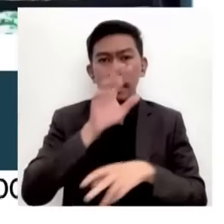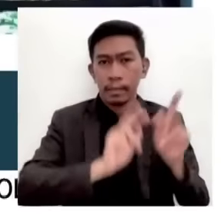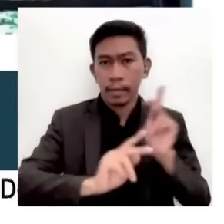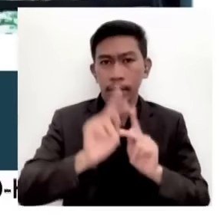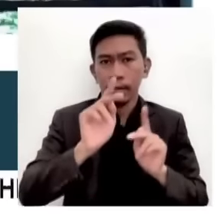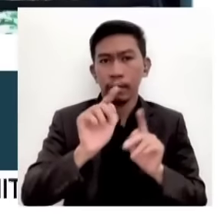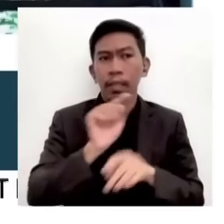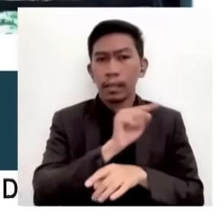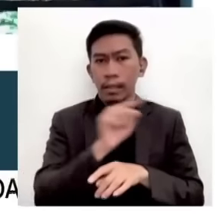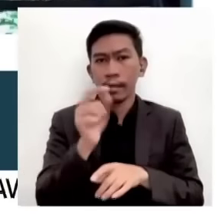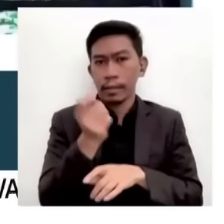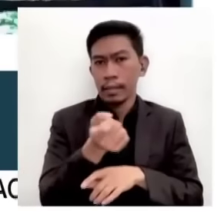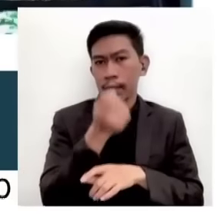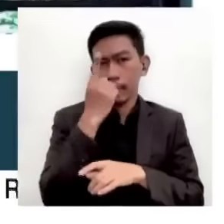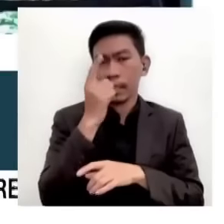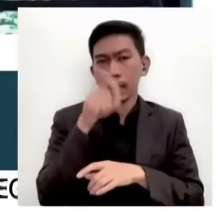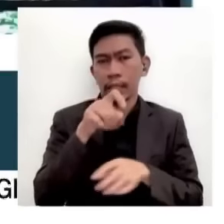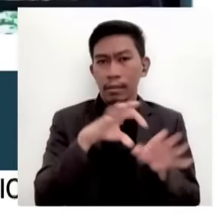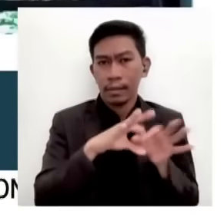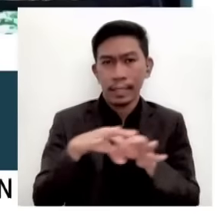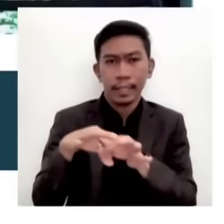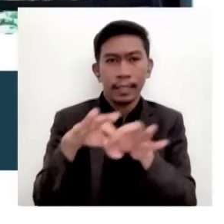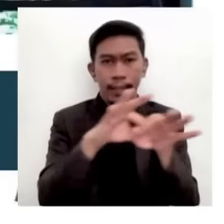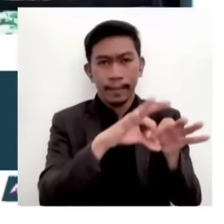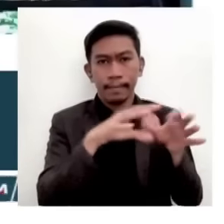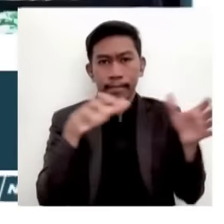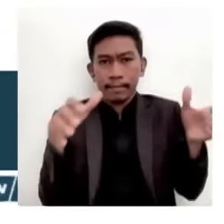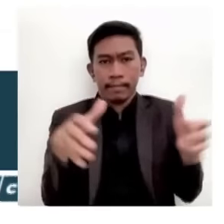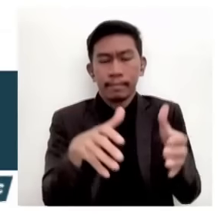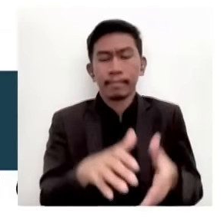talaga. Congressman,